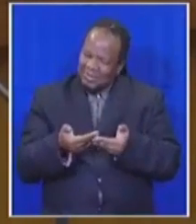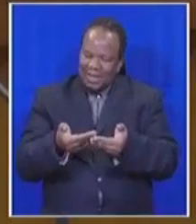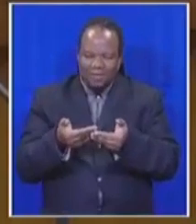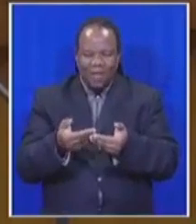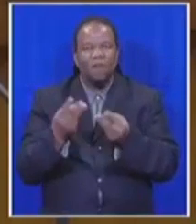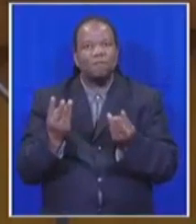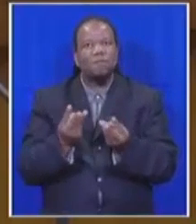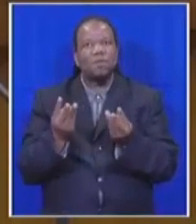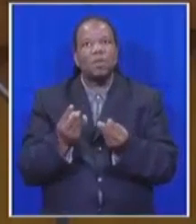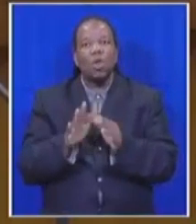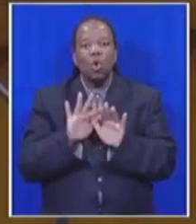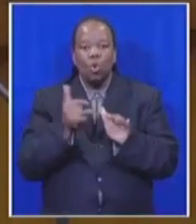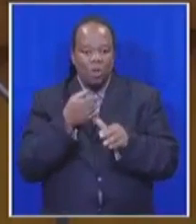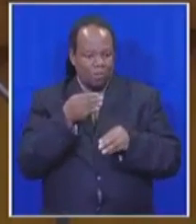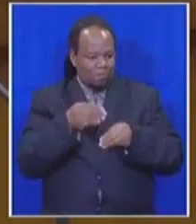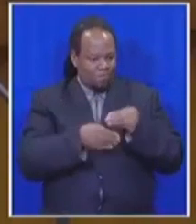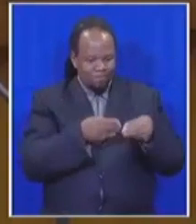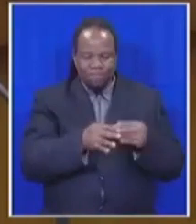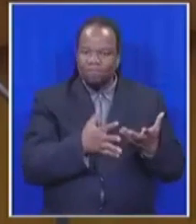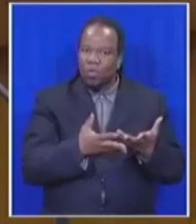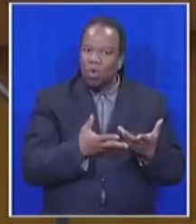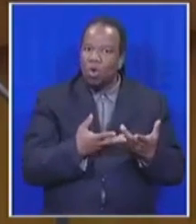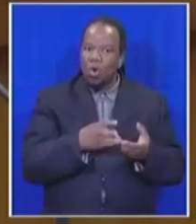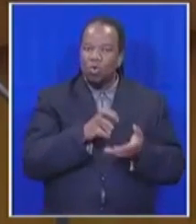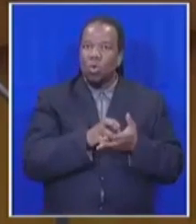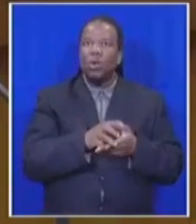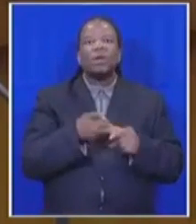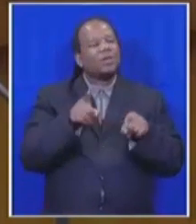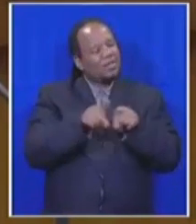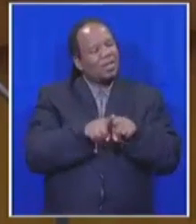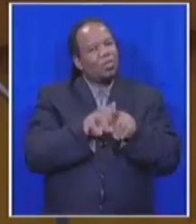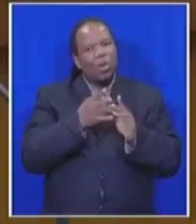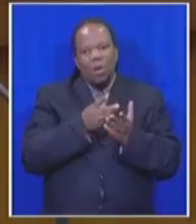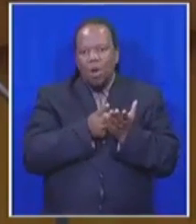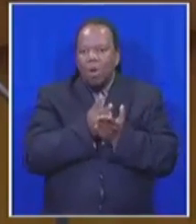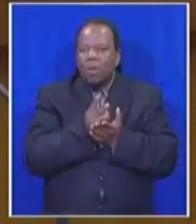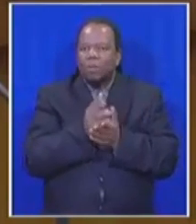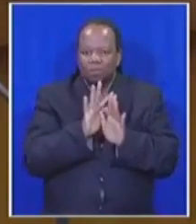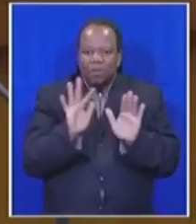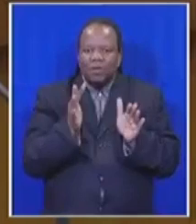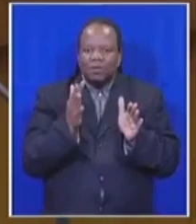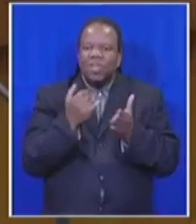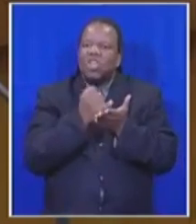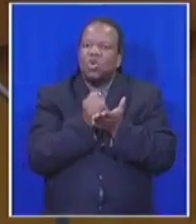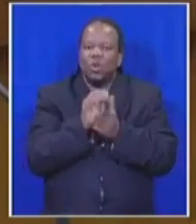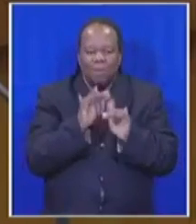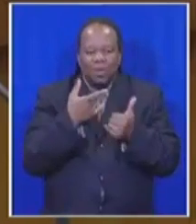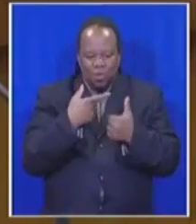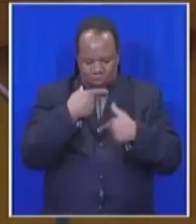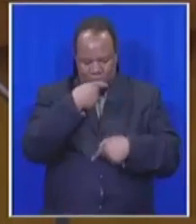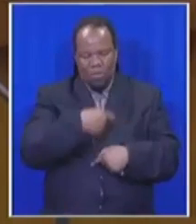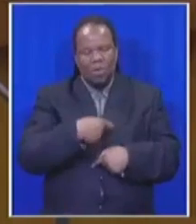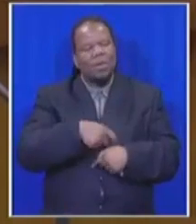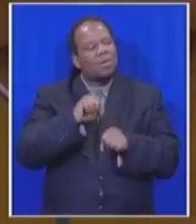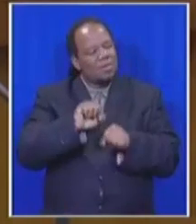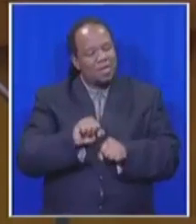not rocks and stones. We are human beings. We have been affected by these